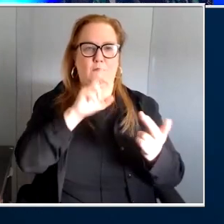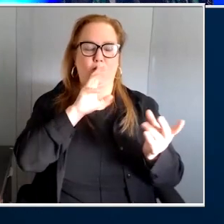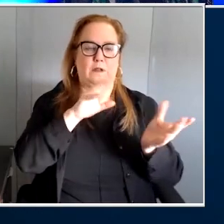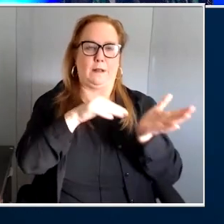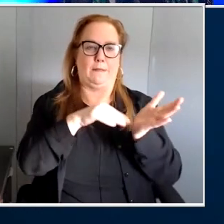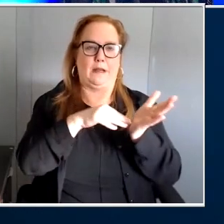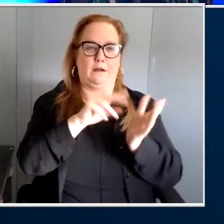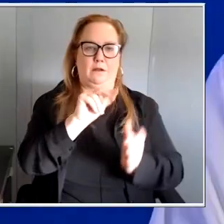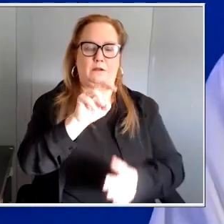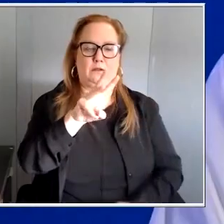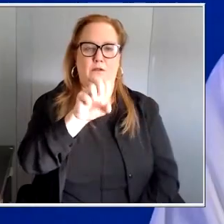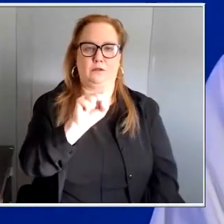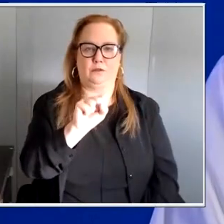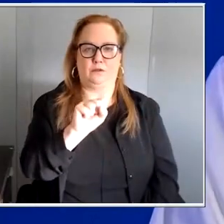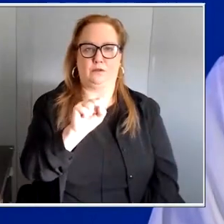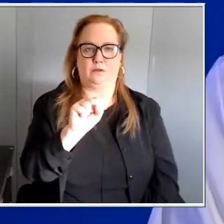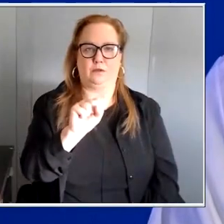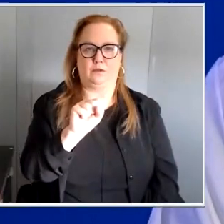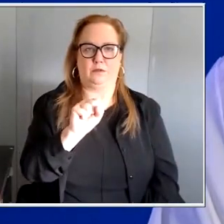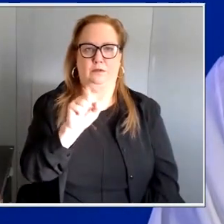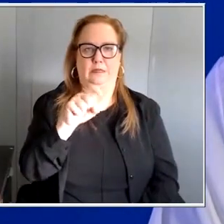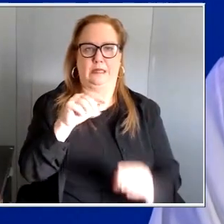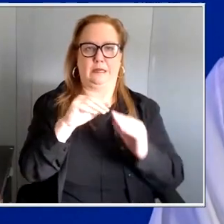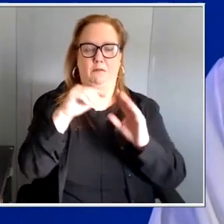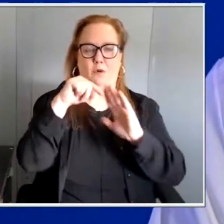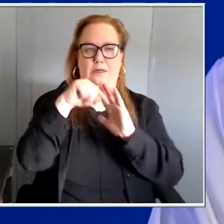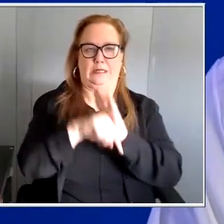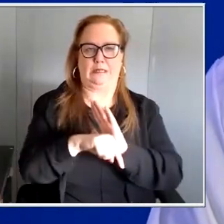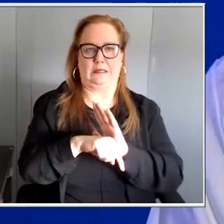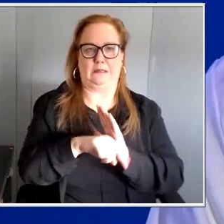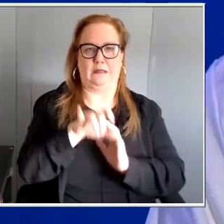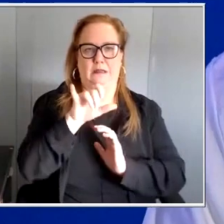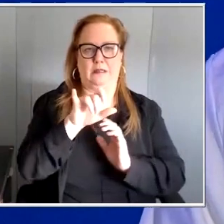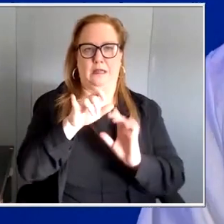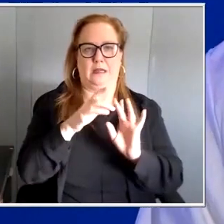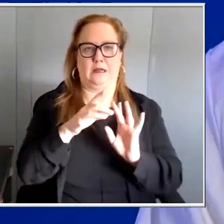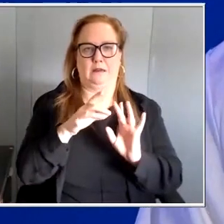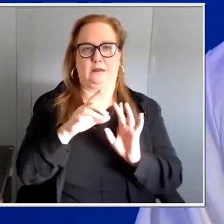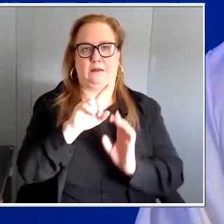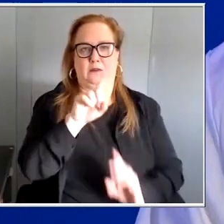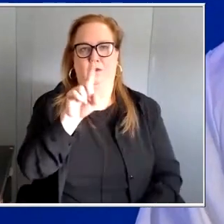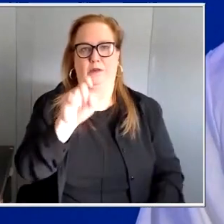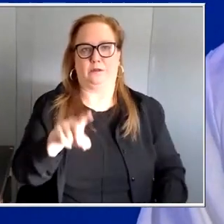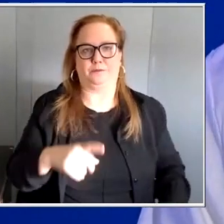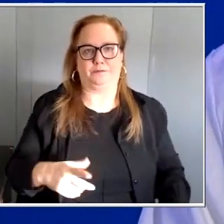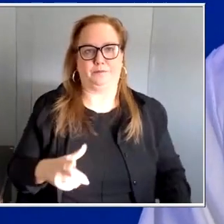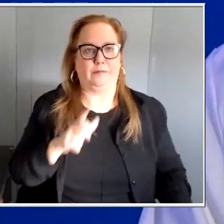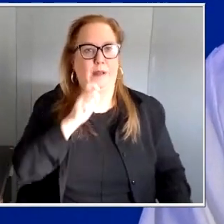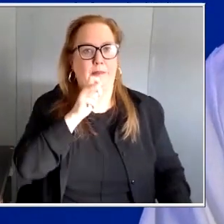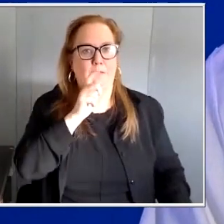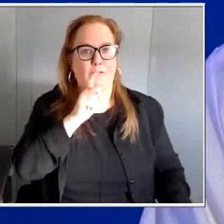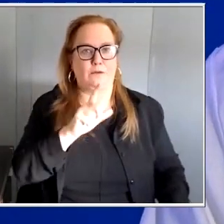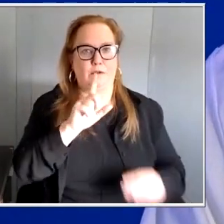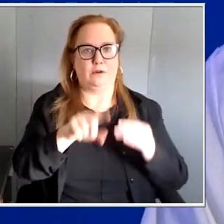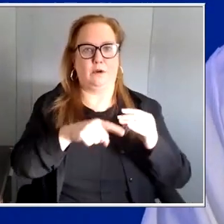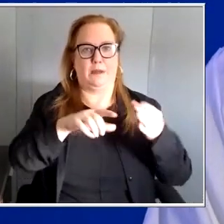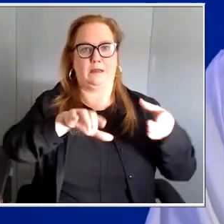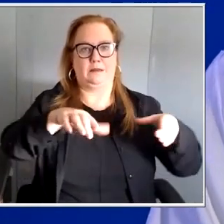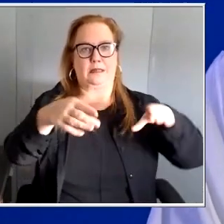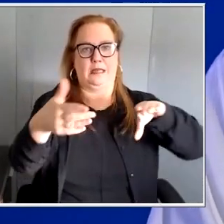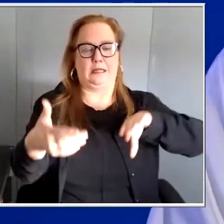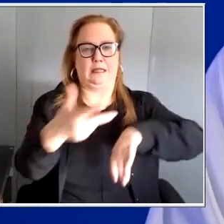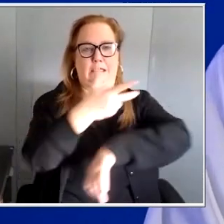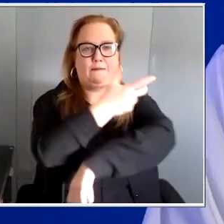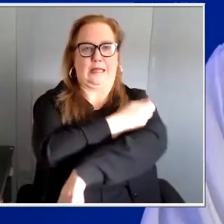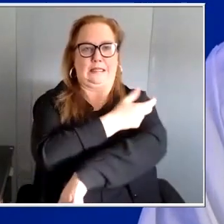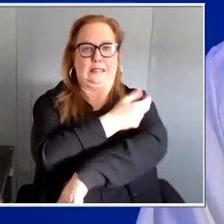not sure exactly. It would certainly need more details on that question. I'm not sure about death and the vaccine.